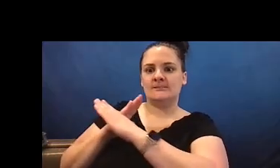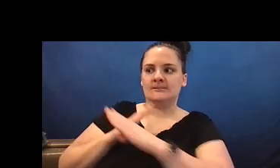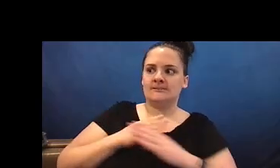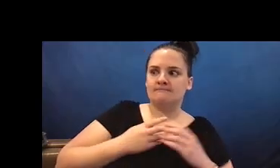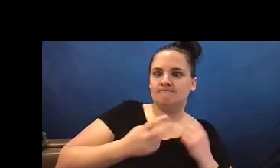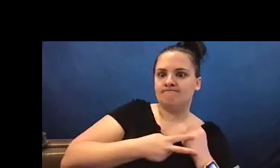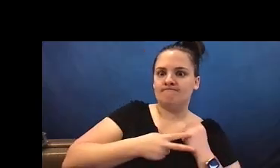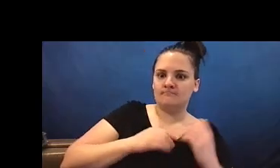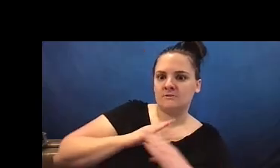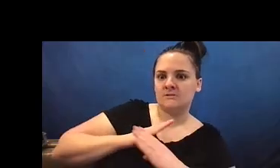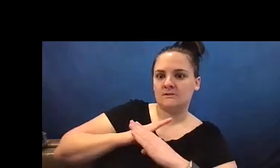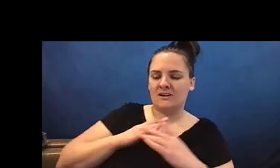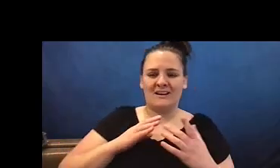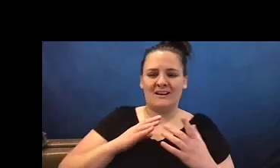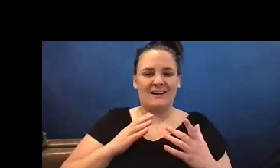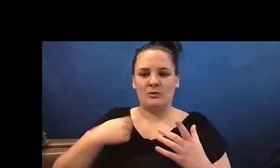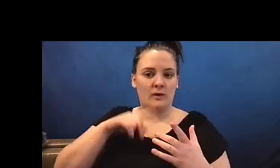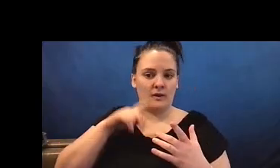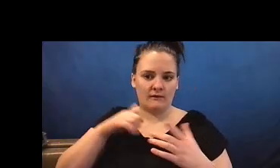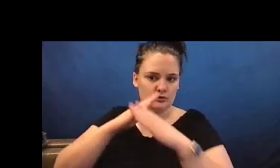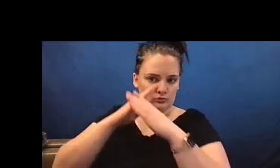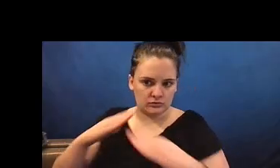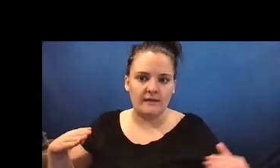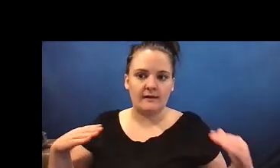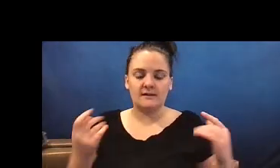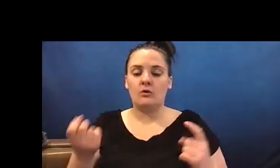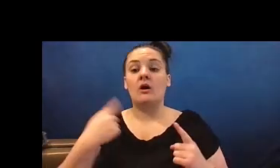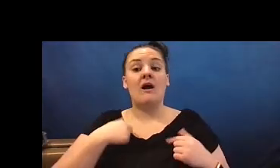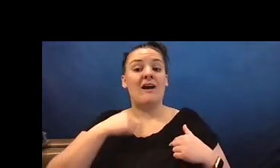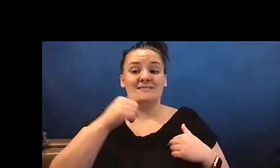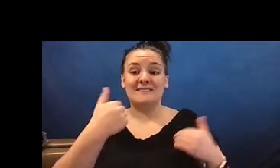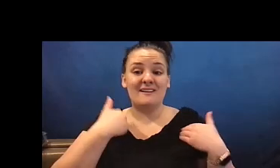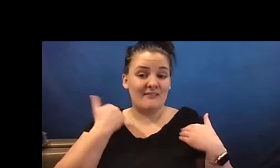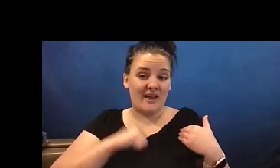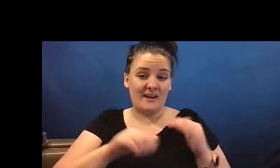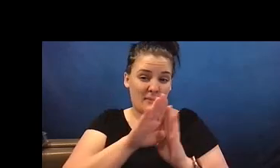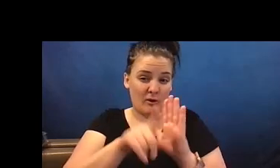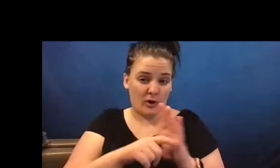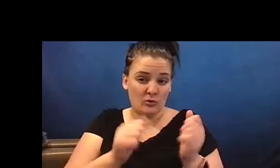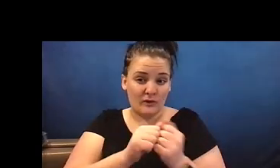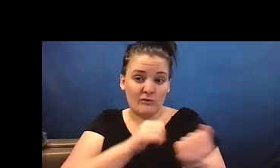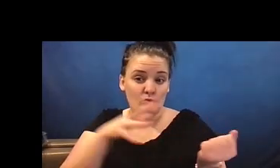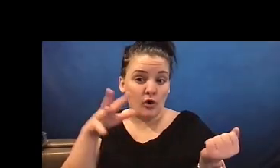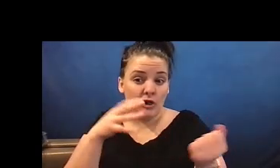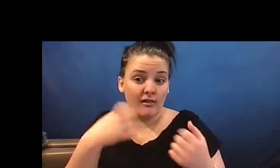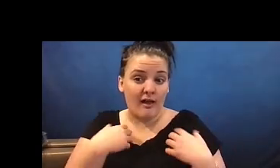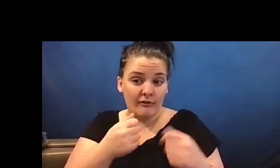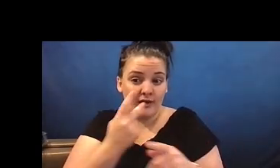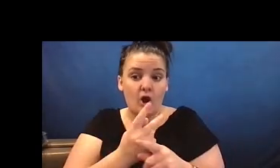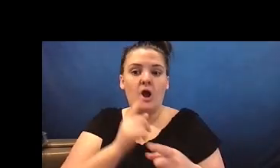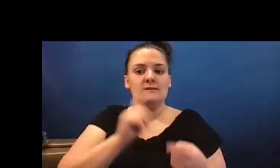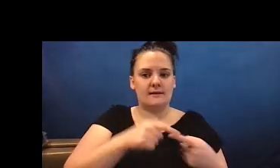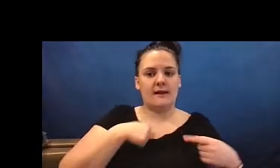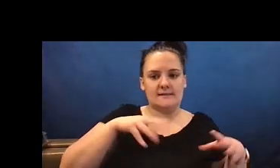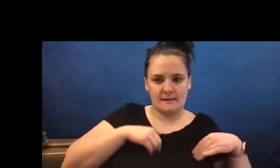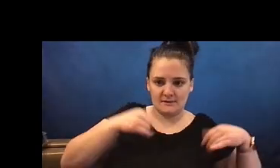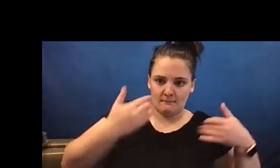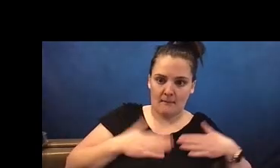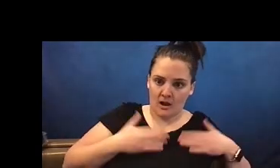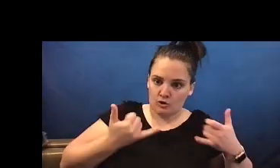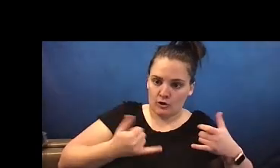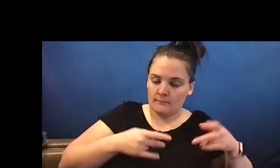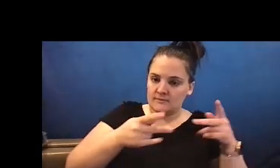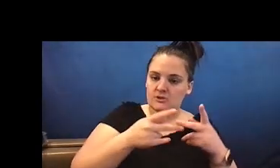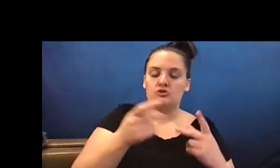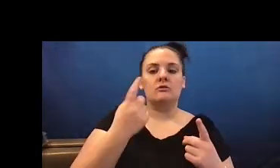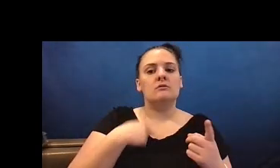the economic impact. I didn't have a real healthcare background until I took Banner's position, and the fragile margins